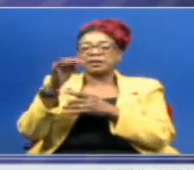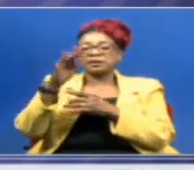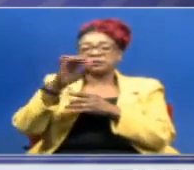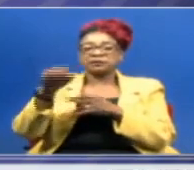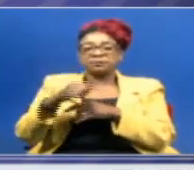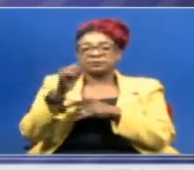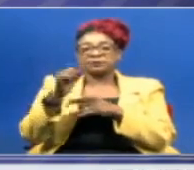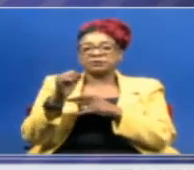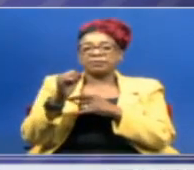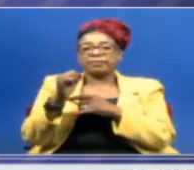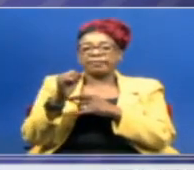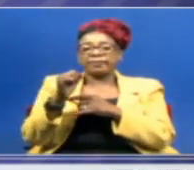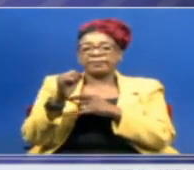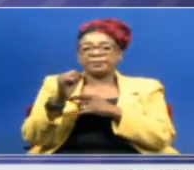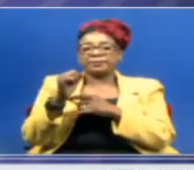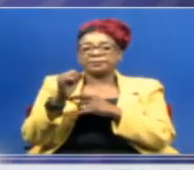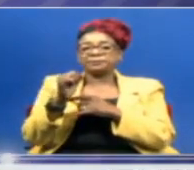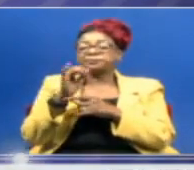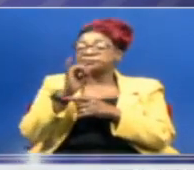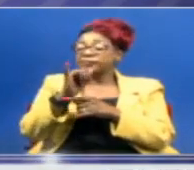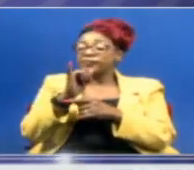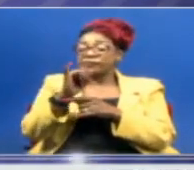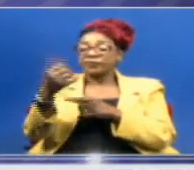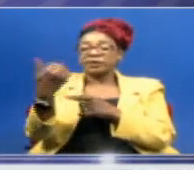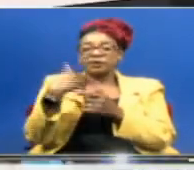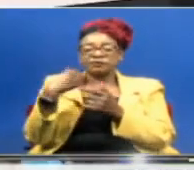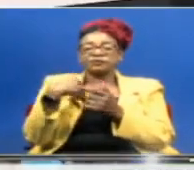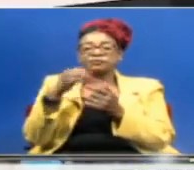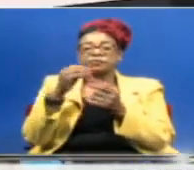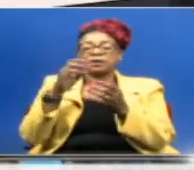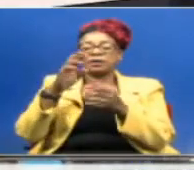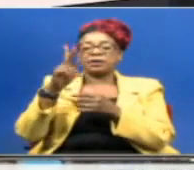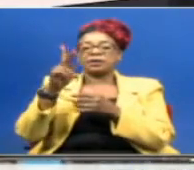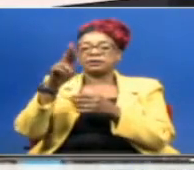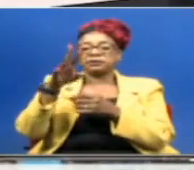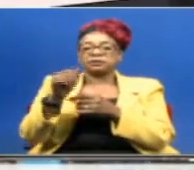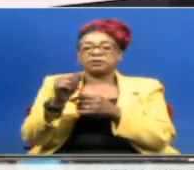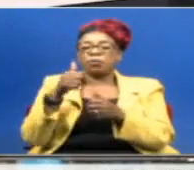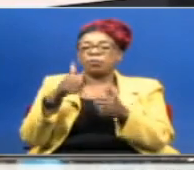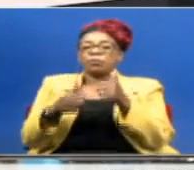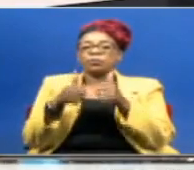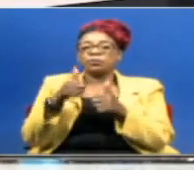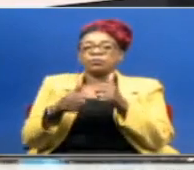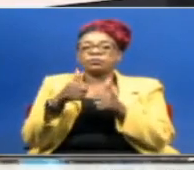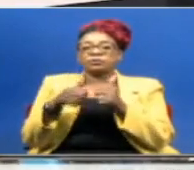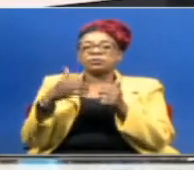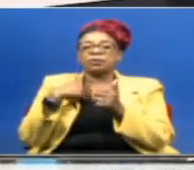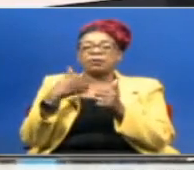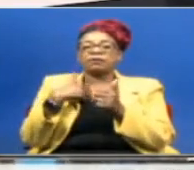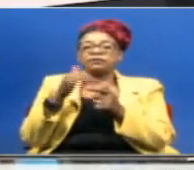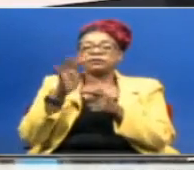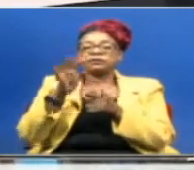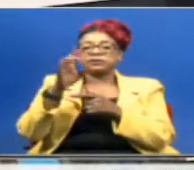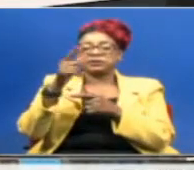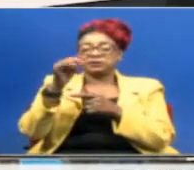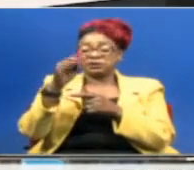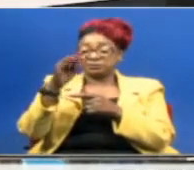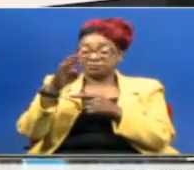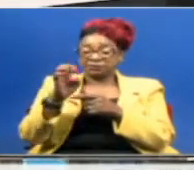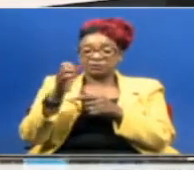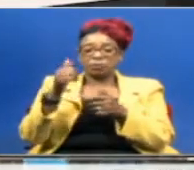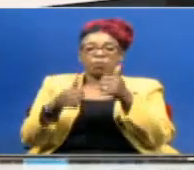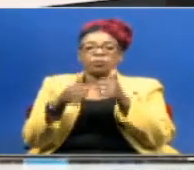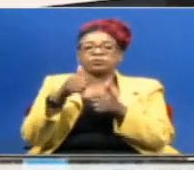known as ETIMS. This is according to the Kenya Revenue Authority, which says the uptake of ETIMS has helped seal leakages